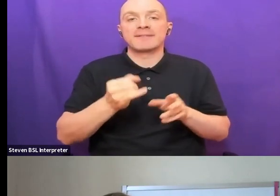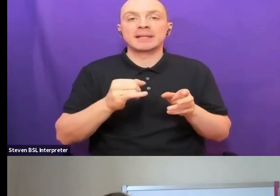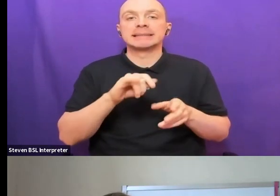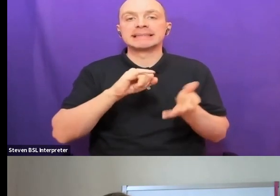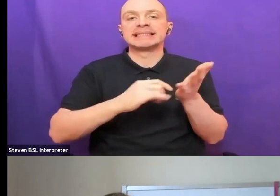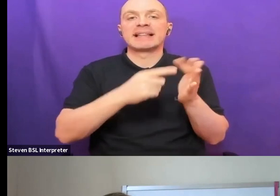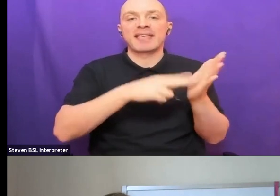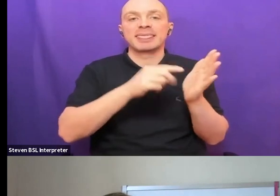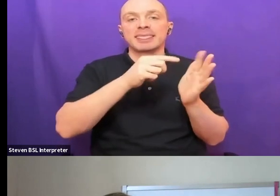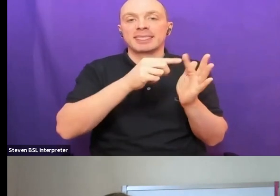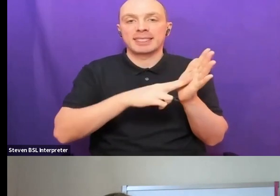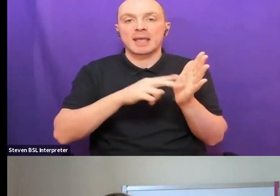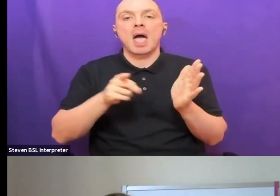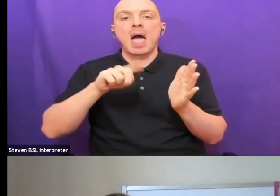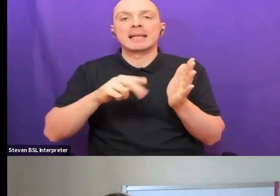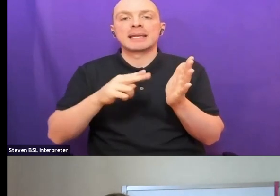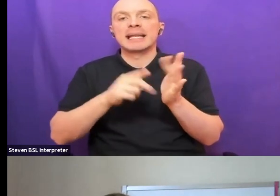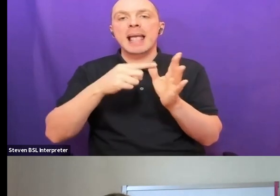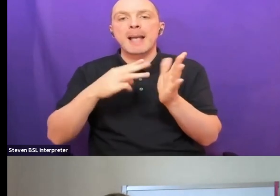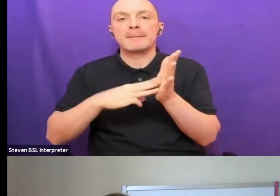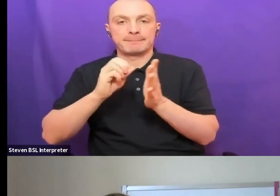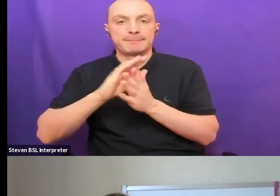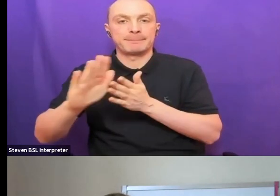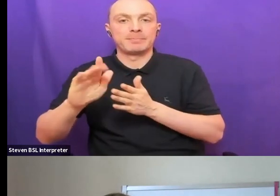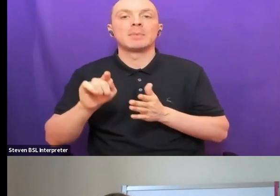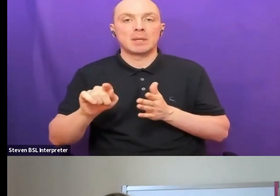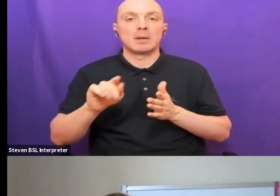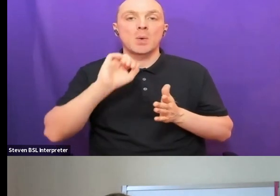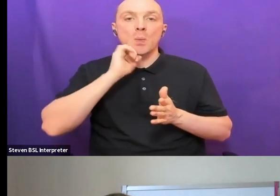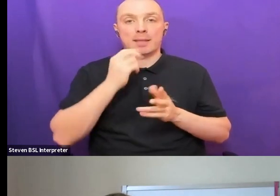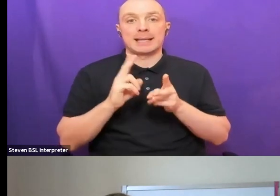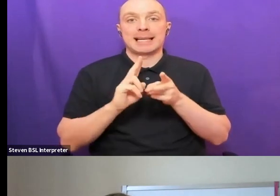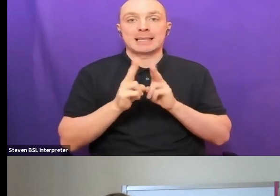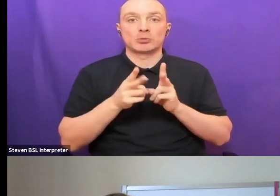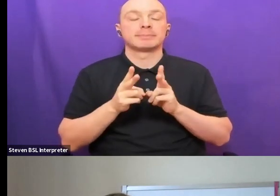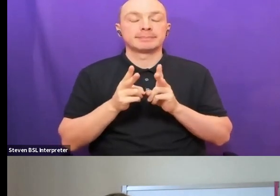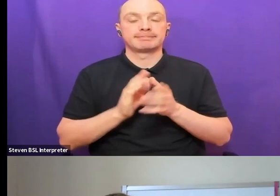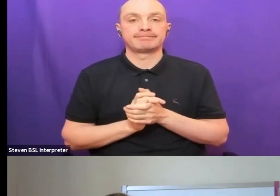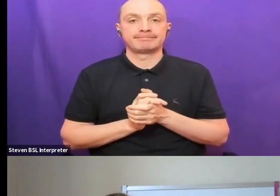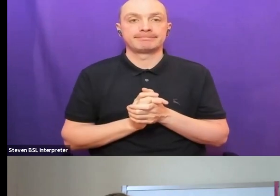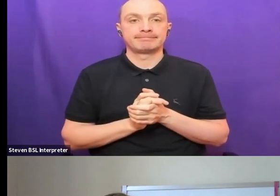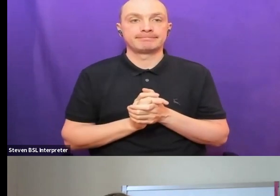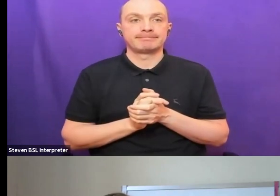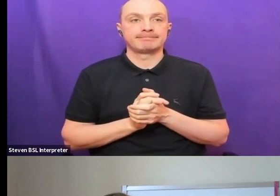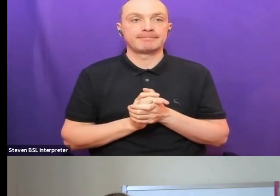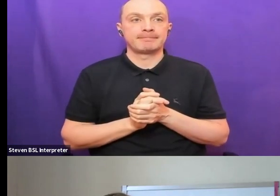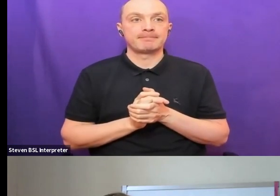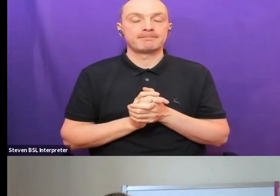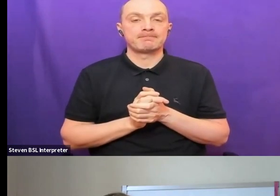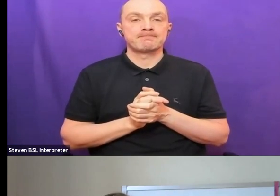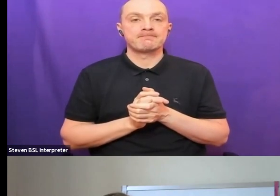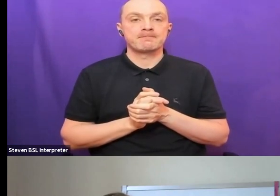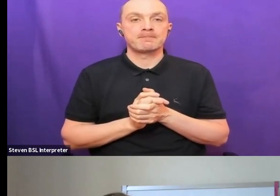Today's session will be recorded, so we will share the link after today's session, and you'll also receive a very